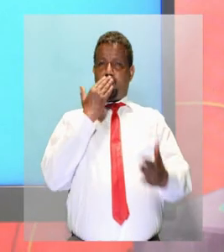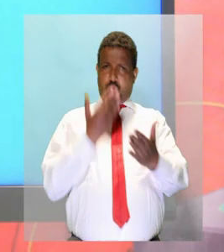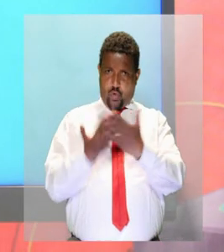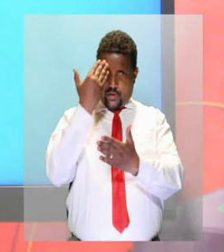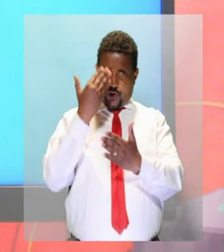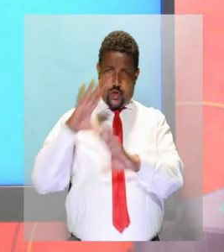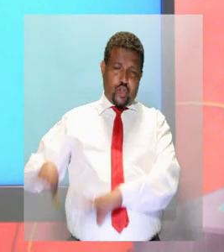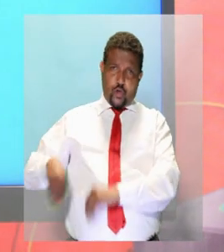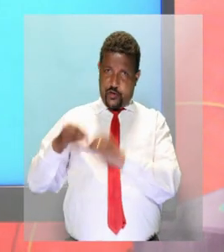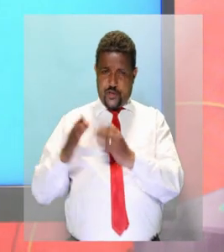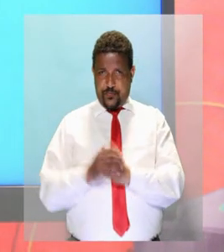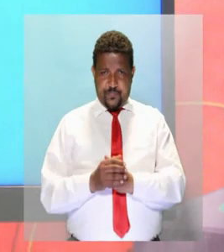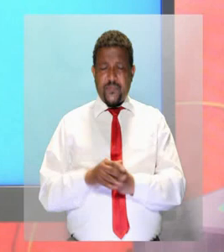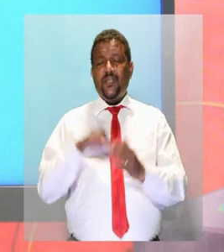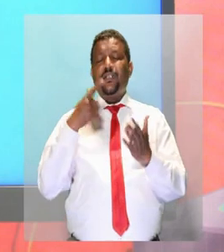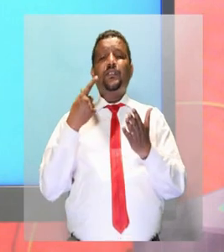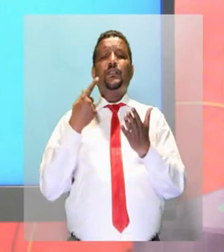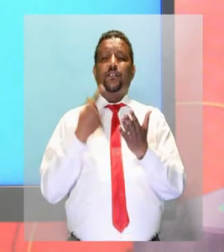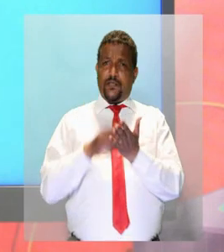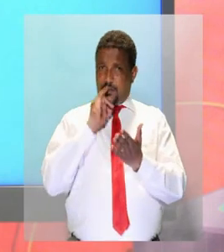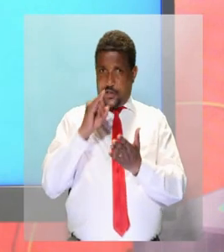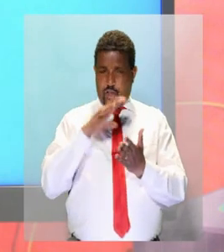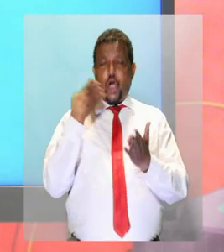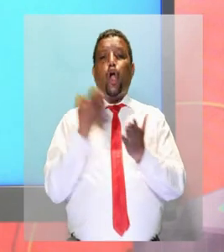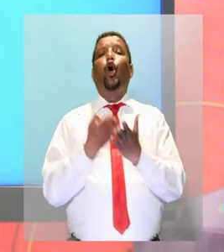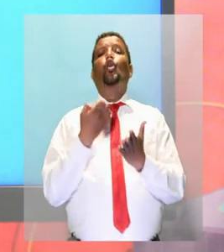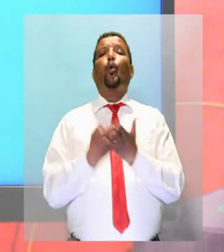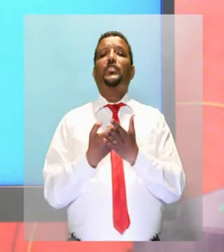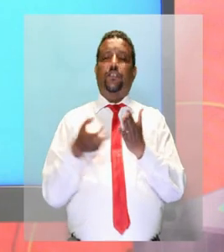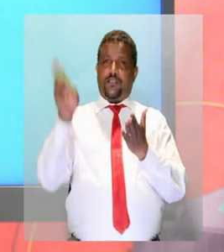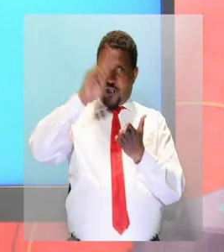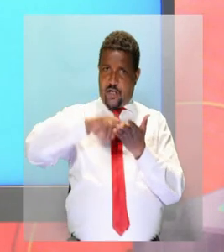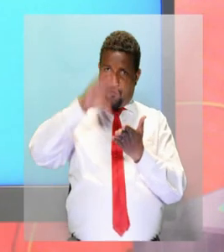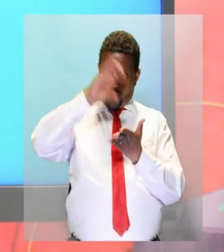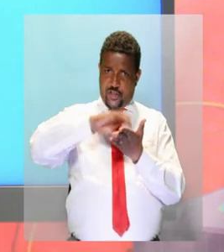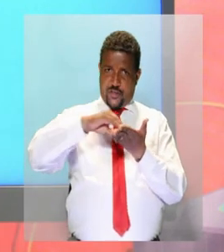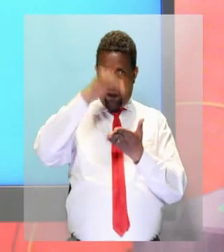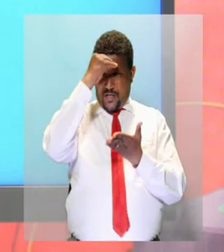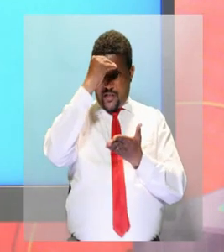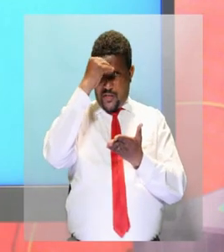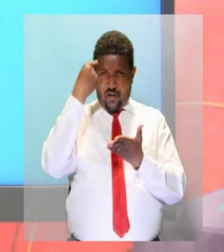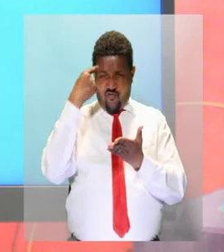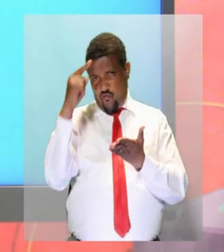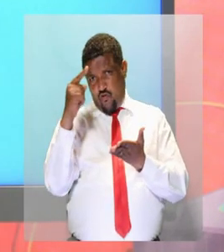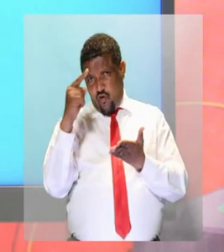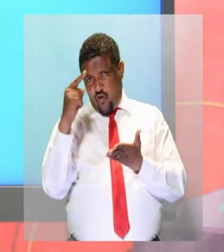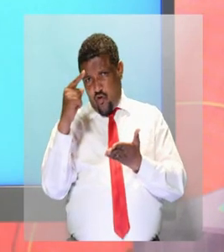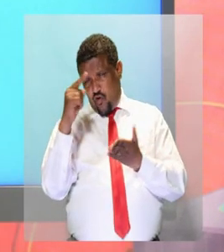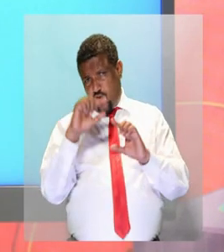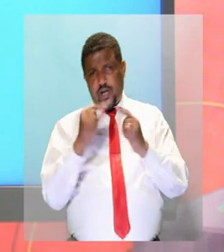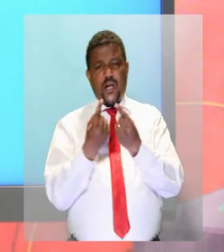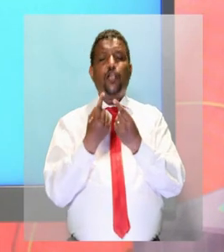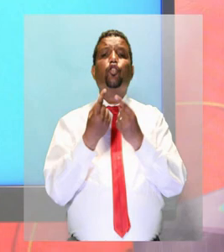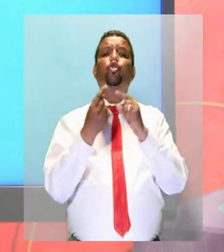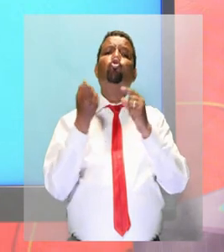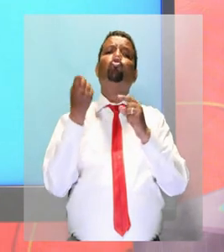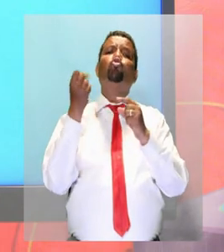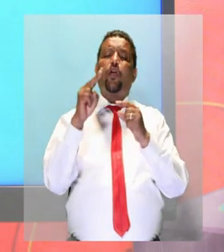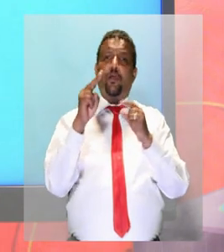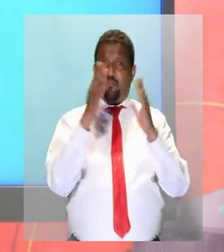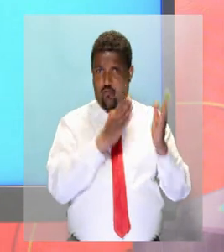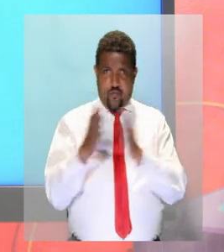morning, students. This is Economics Revision Lesson for Grade 12 provided by the Ministry